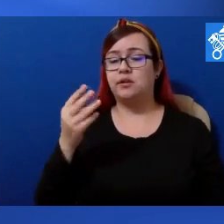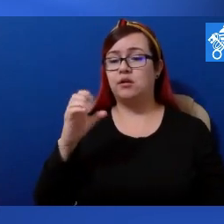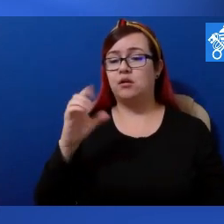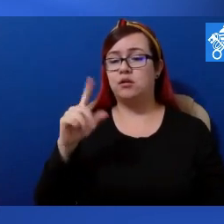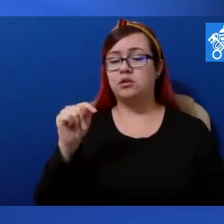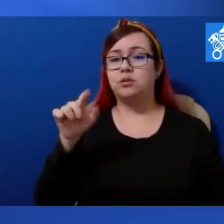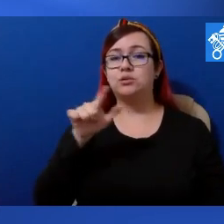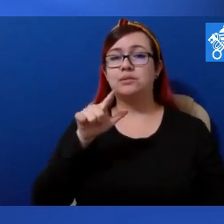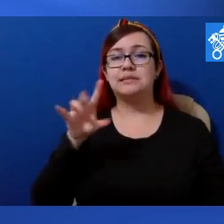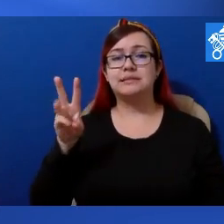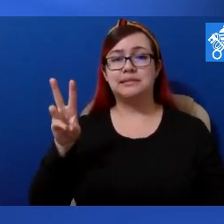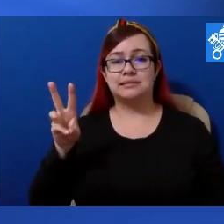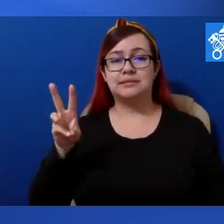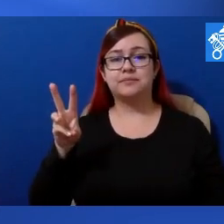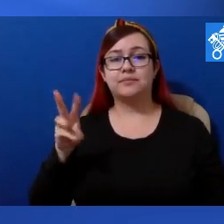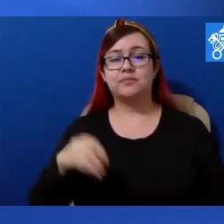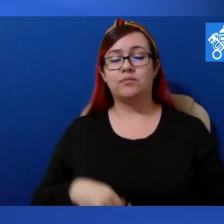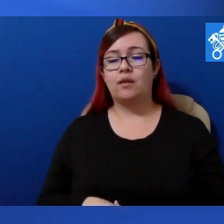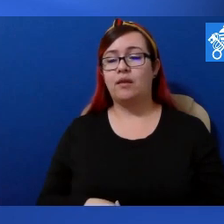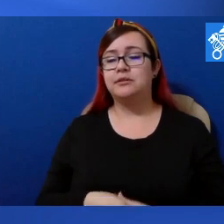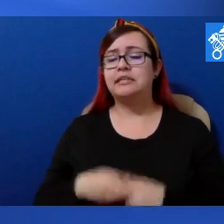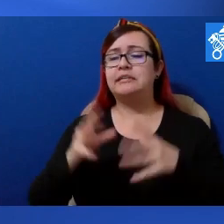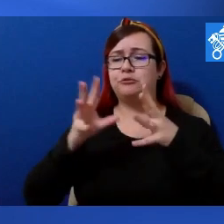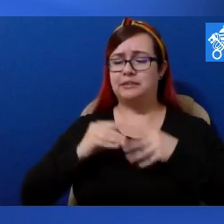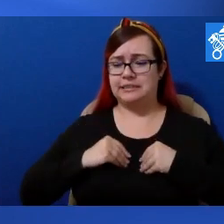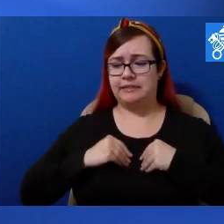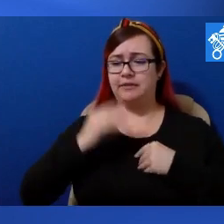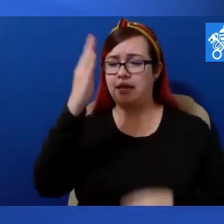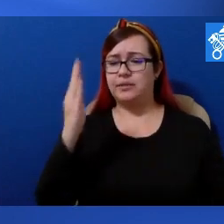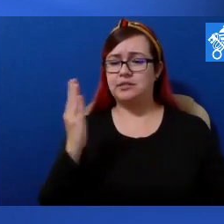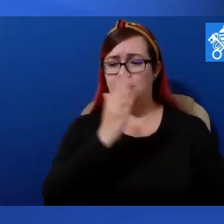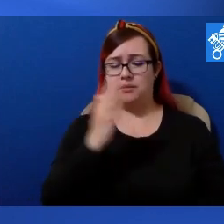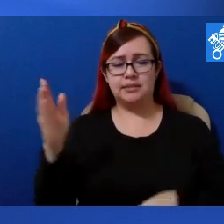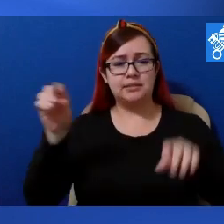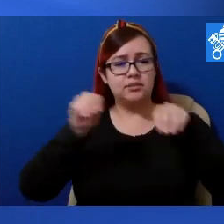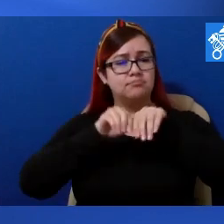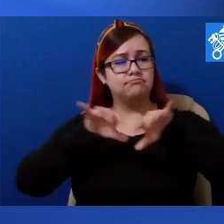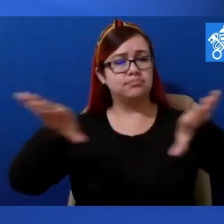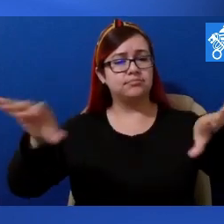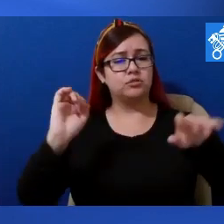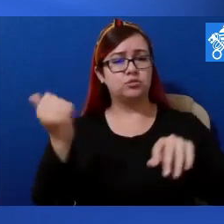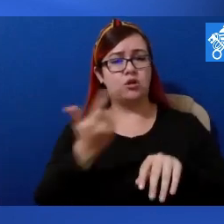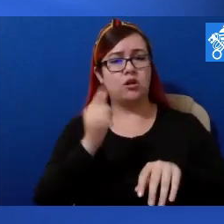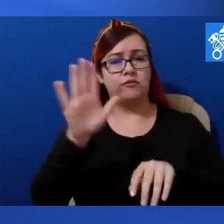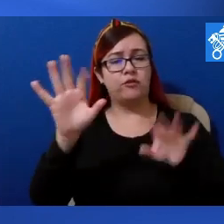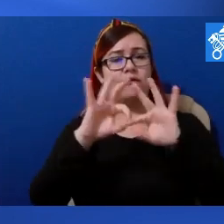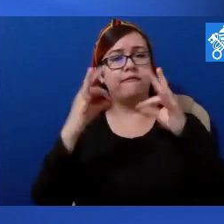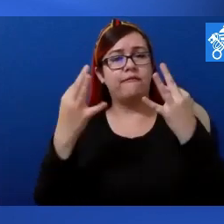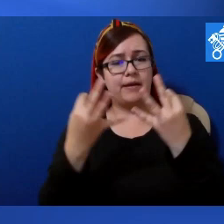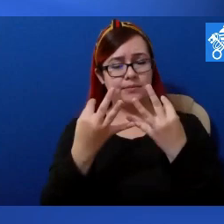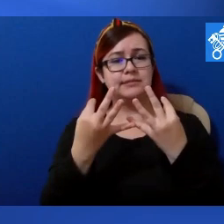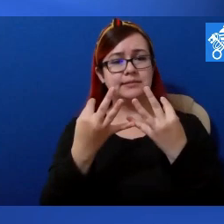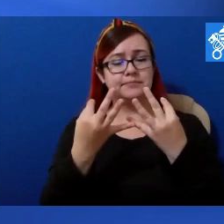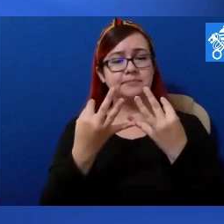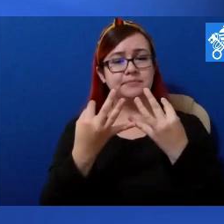Congo, and the Holy Father making an appeal for peace in that area. That was just before he greeted the Italian